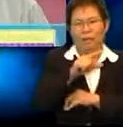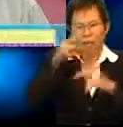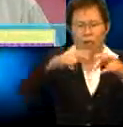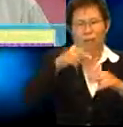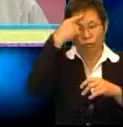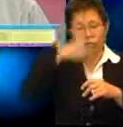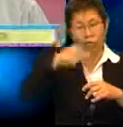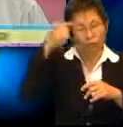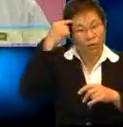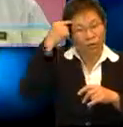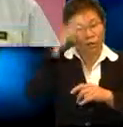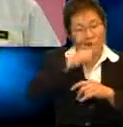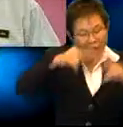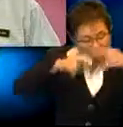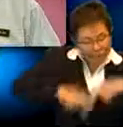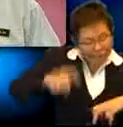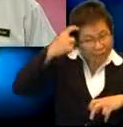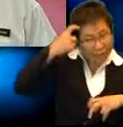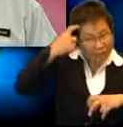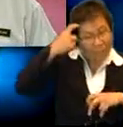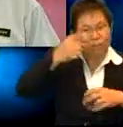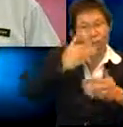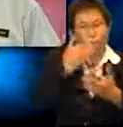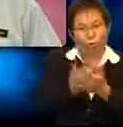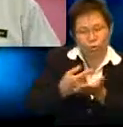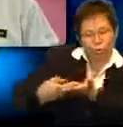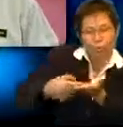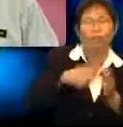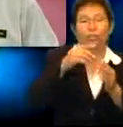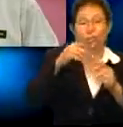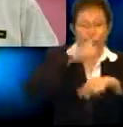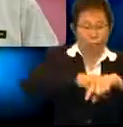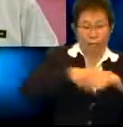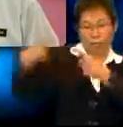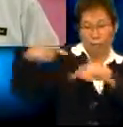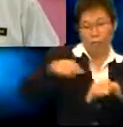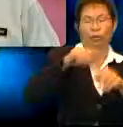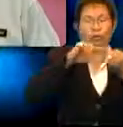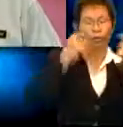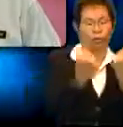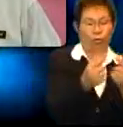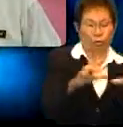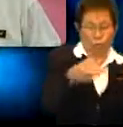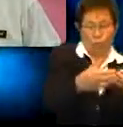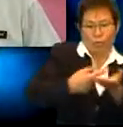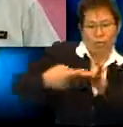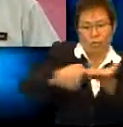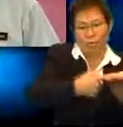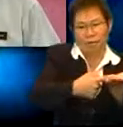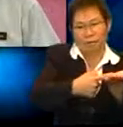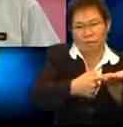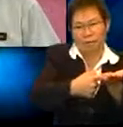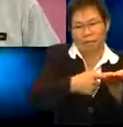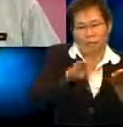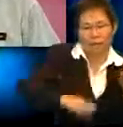and analytical thinking. During group discussions, you will notice that I